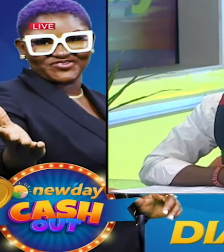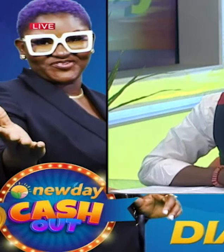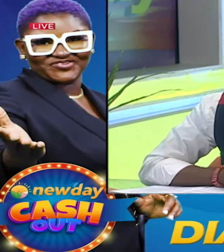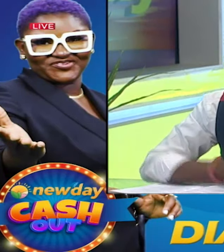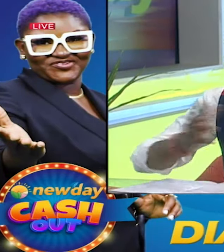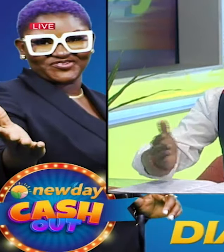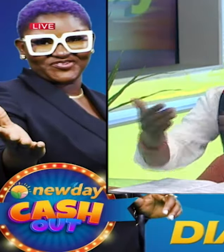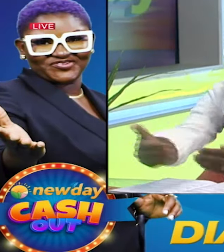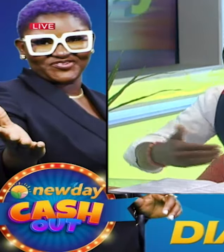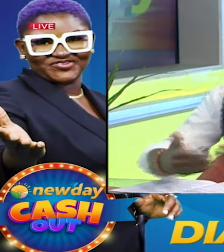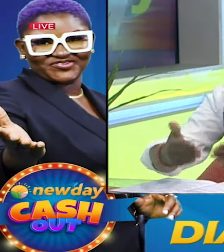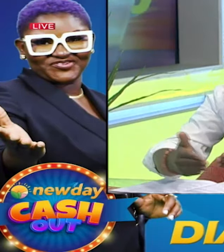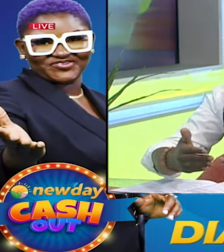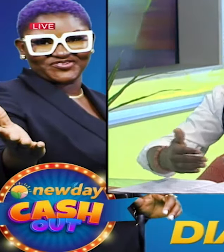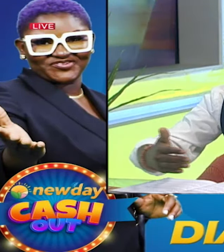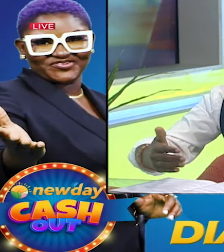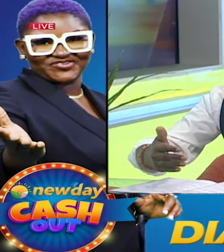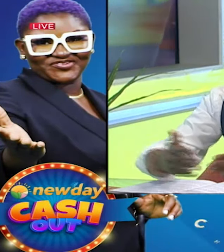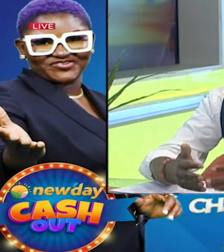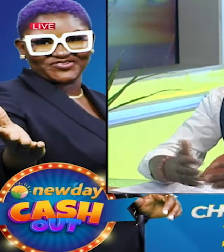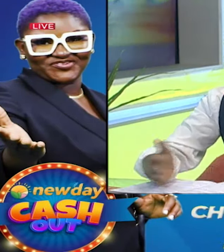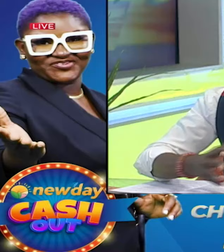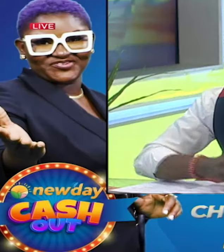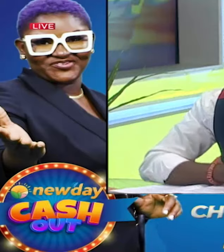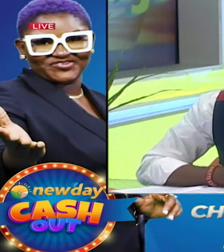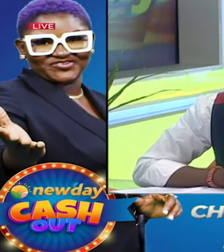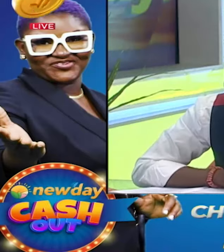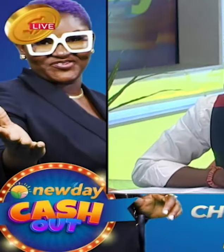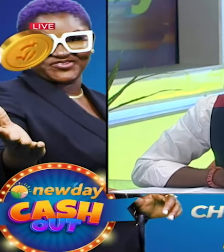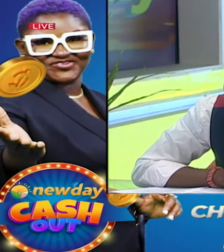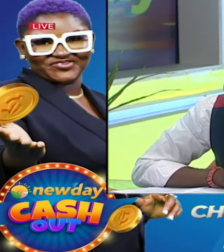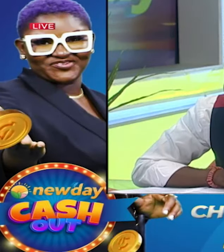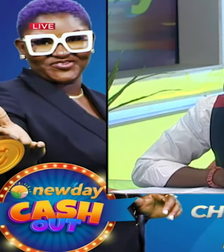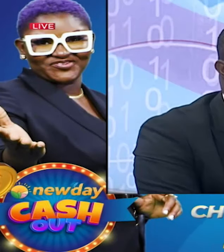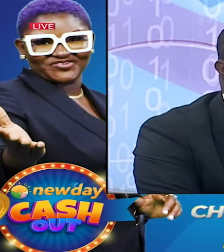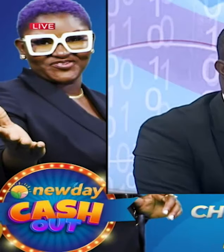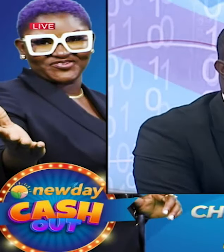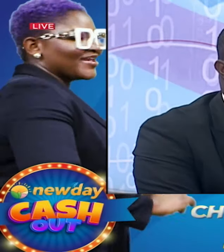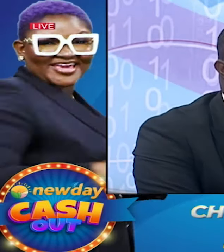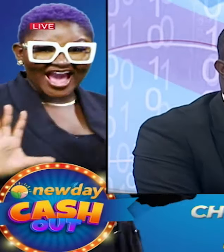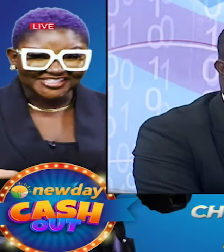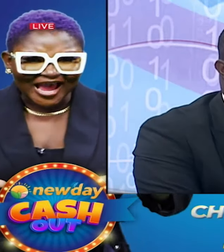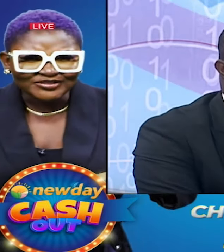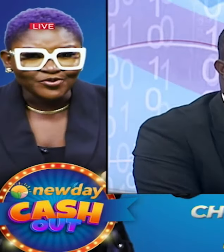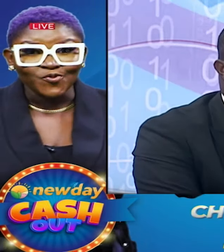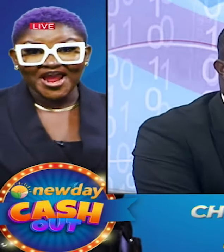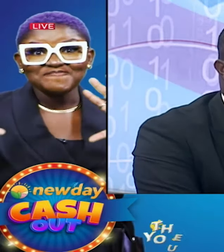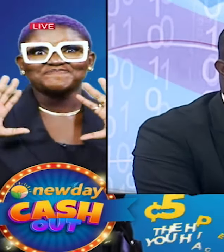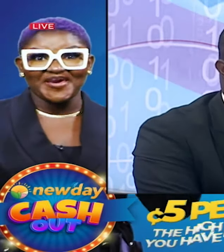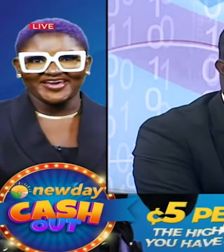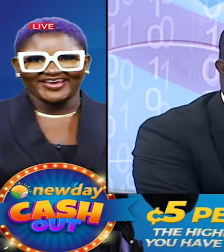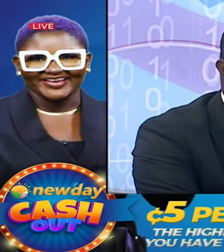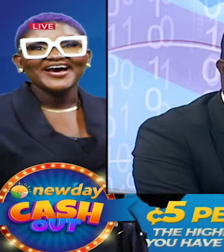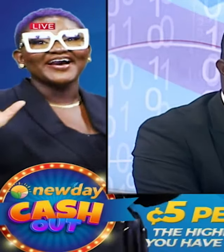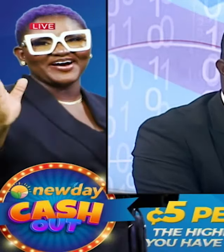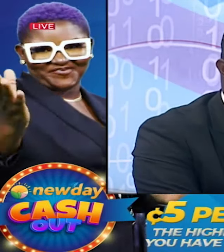fair hearing, and so in this very instance, the two are coterminous? Yeah, but you see, if you had allowed me to land, I'm sure this question would have